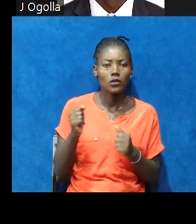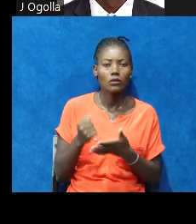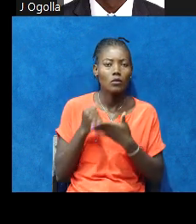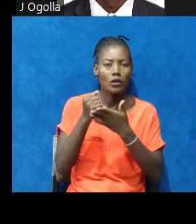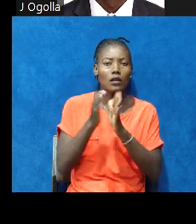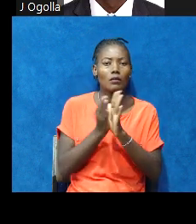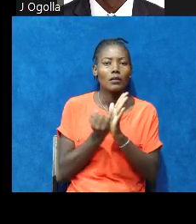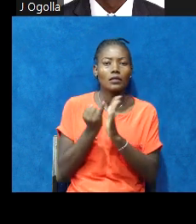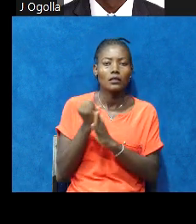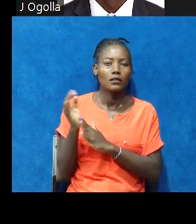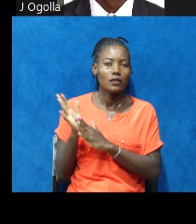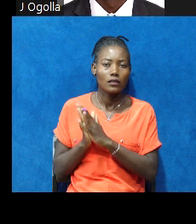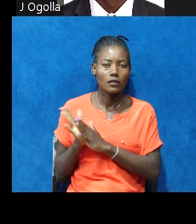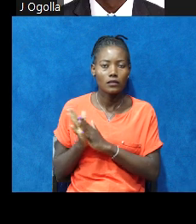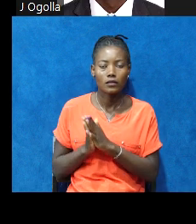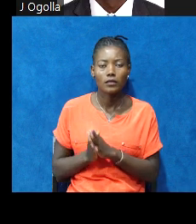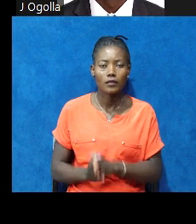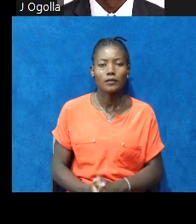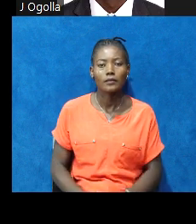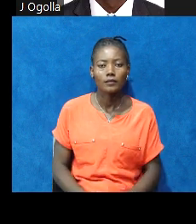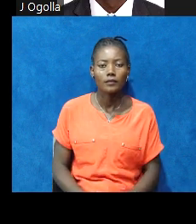reassurance also just increases the morale.